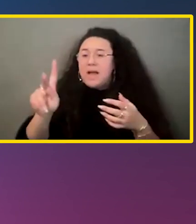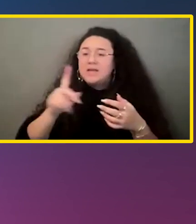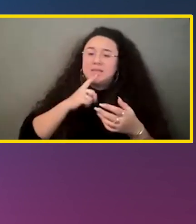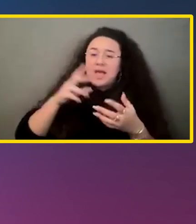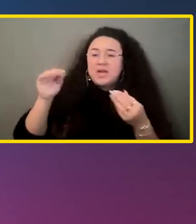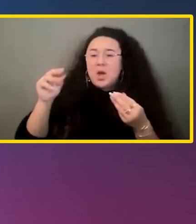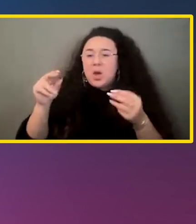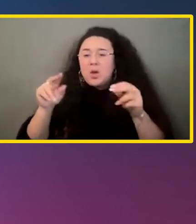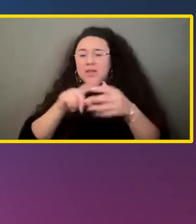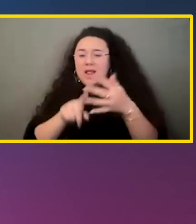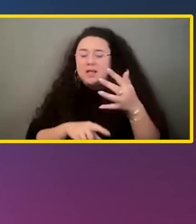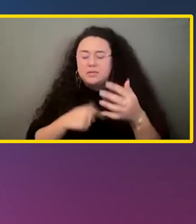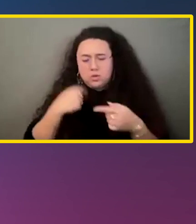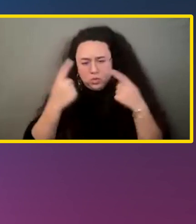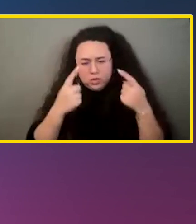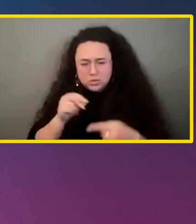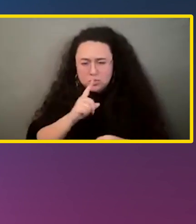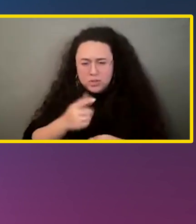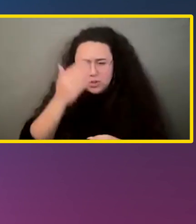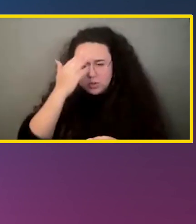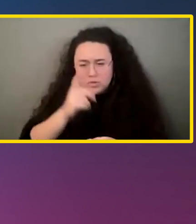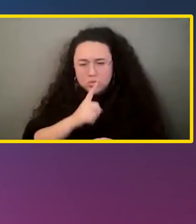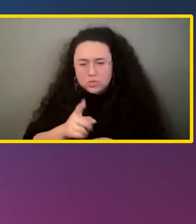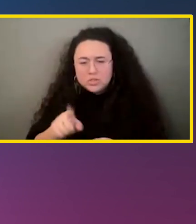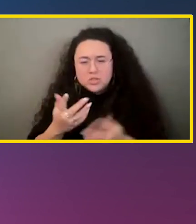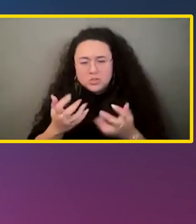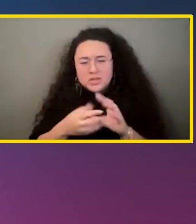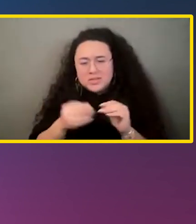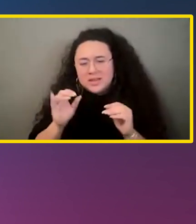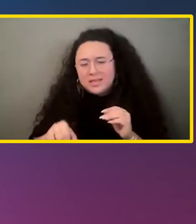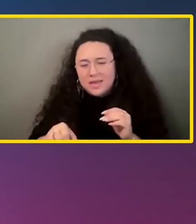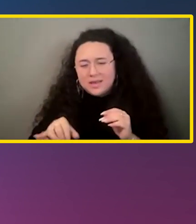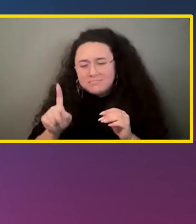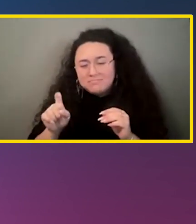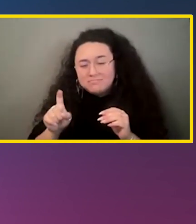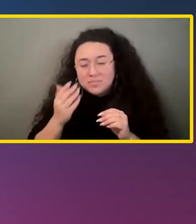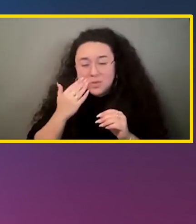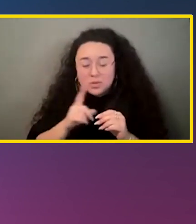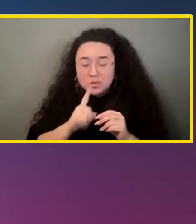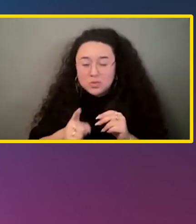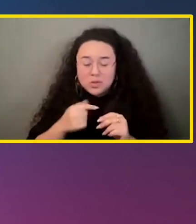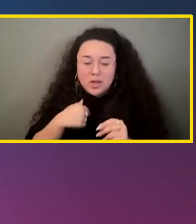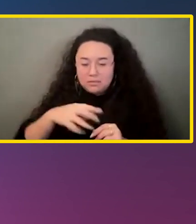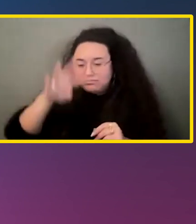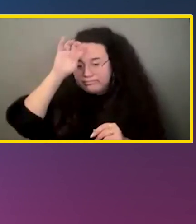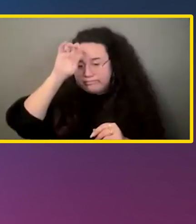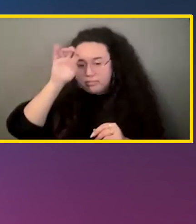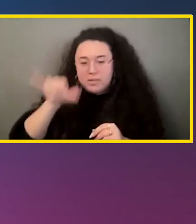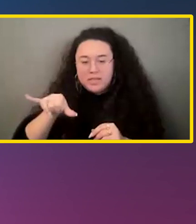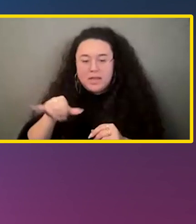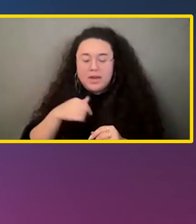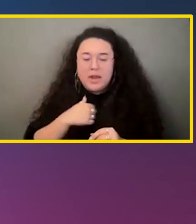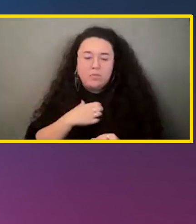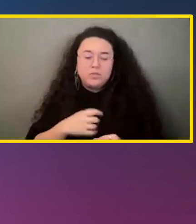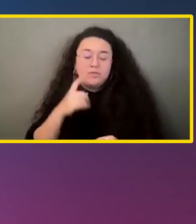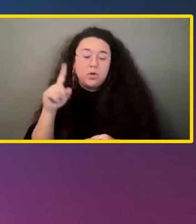I start to wonder, do you really know it's true when you just want to say that? Like I've been baffled by it. So to